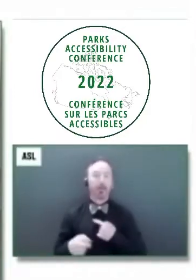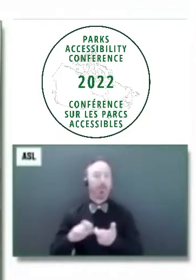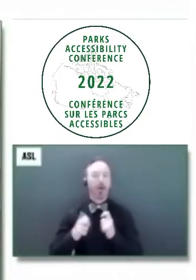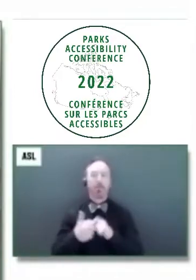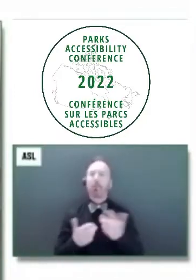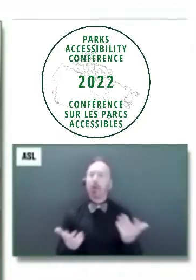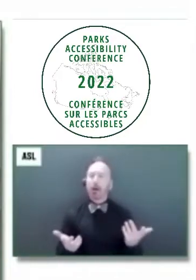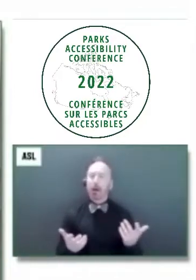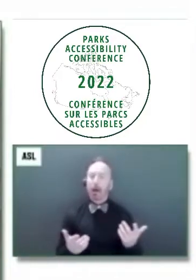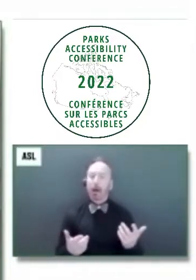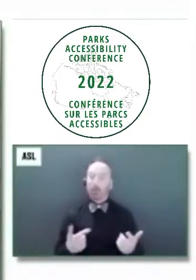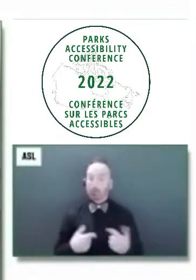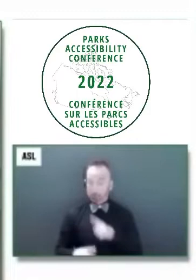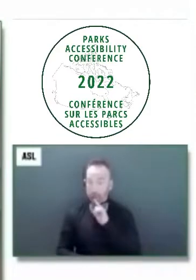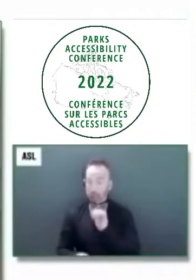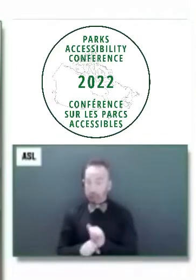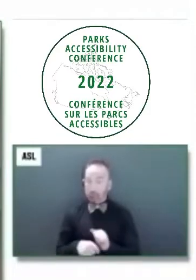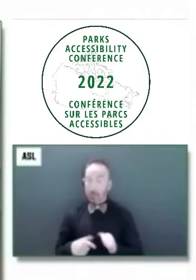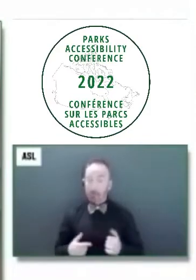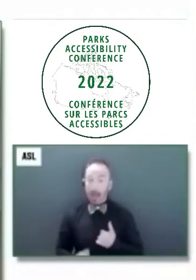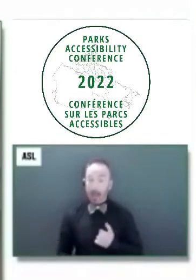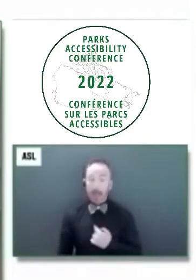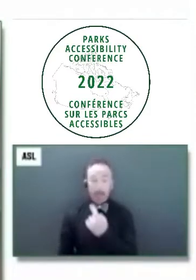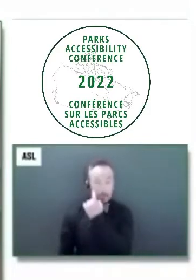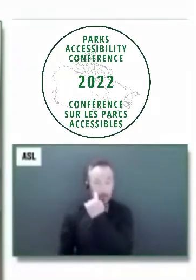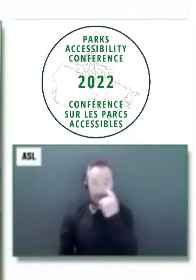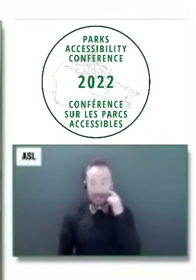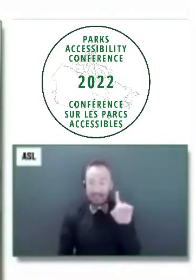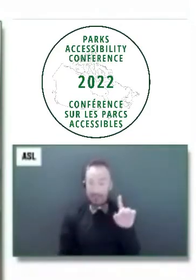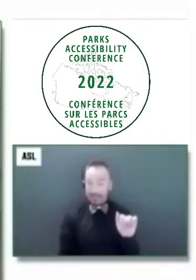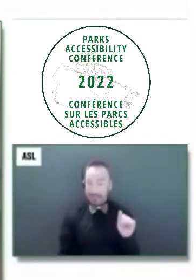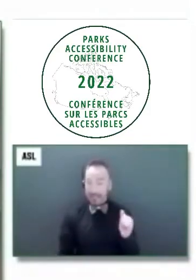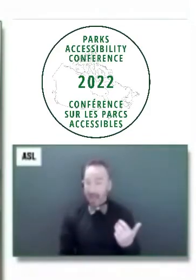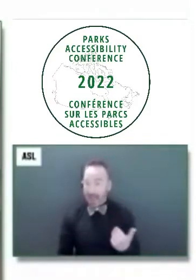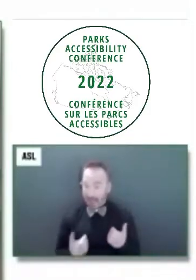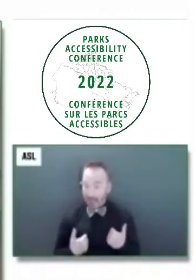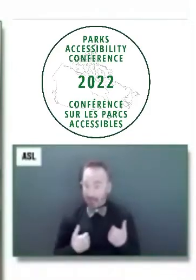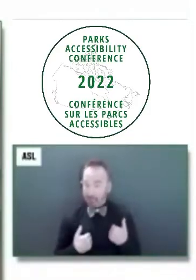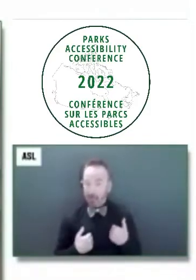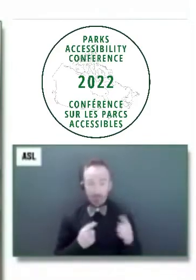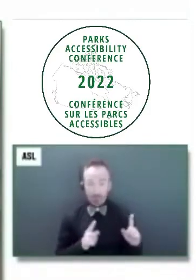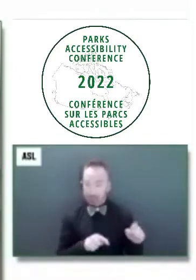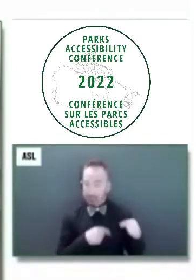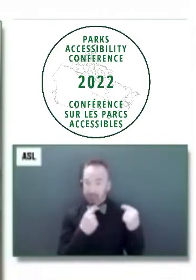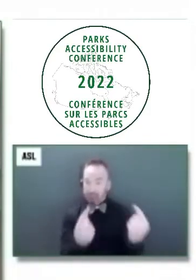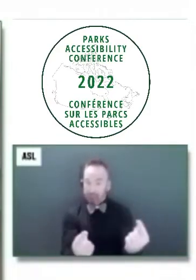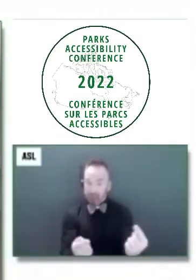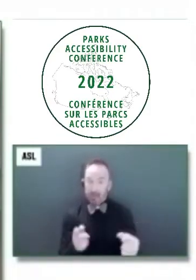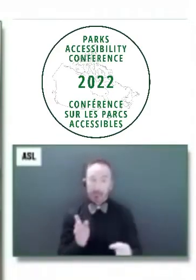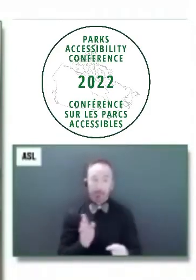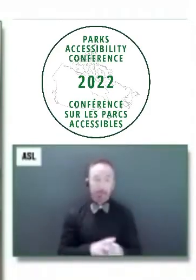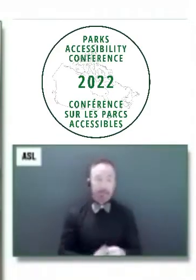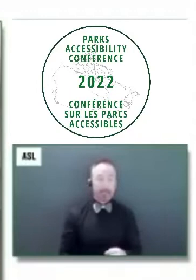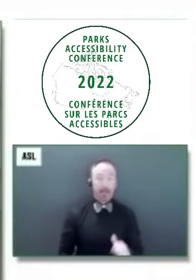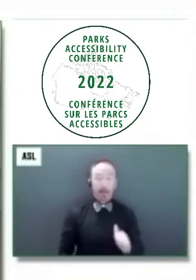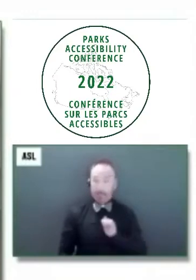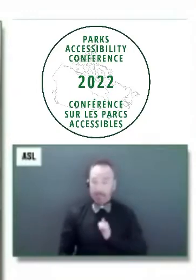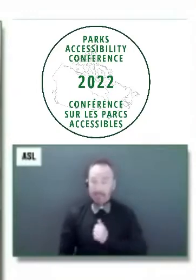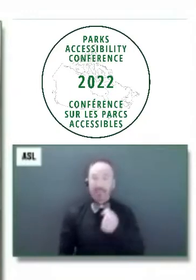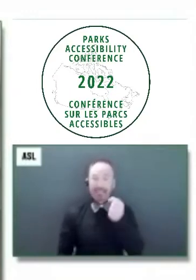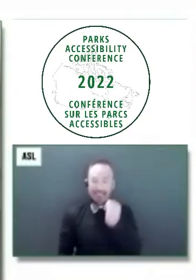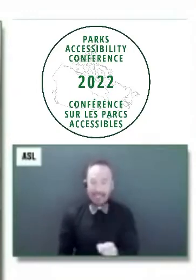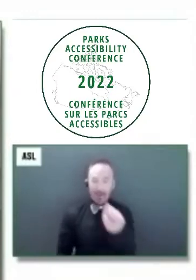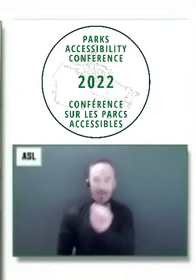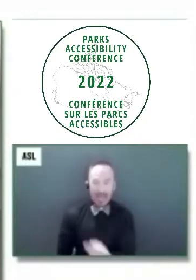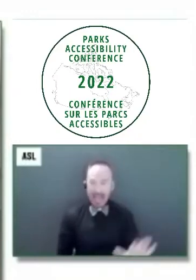that I live with a seeing disability and have done so all my life, but it is also true that I'm a South Asian Caribbean descended first-generation